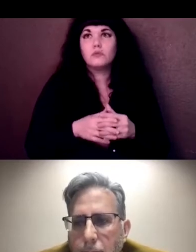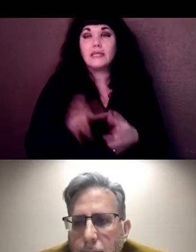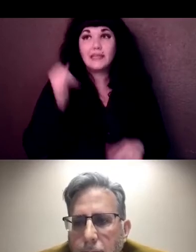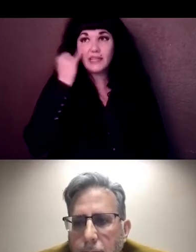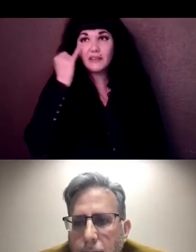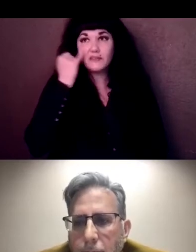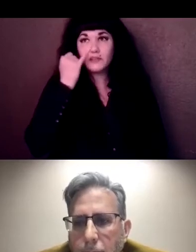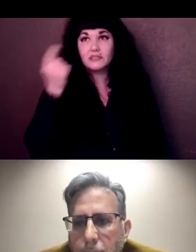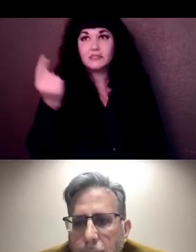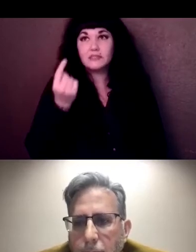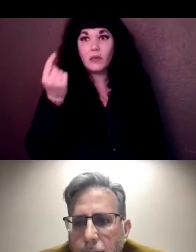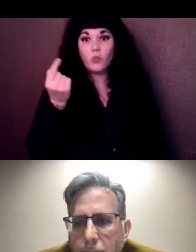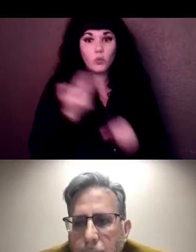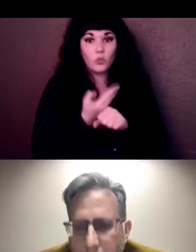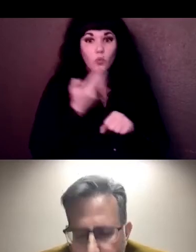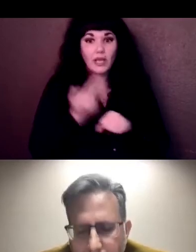day, how do you wash it?